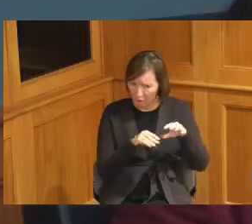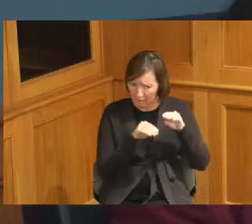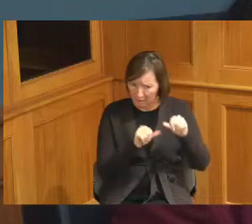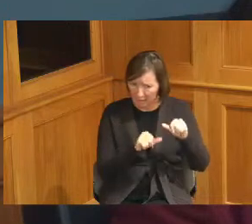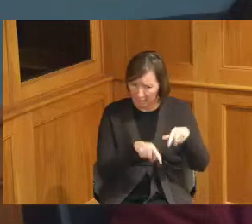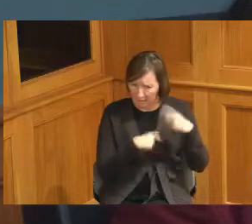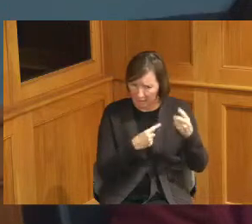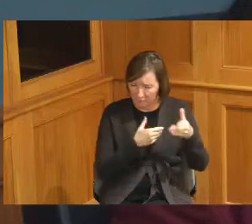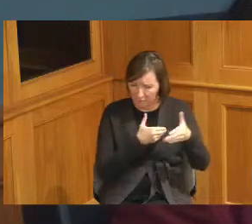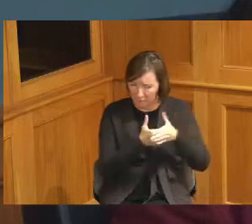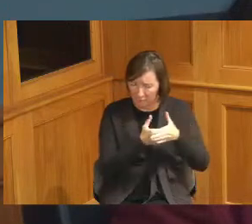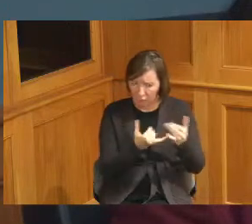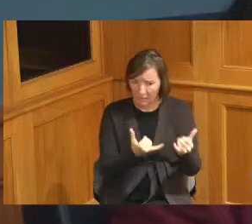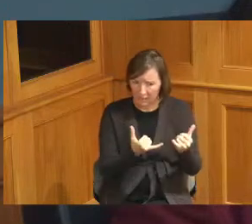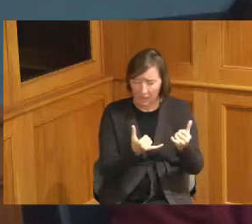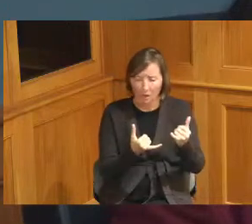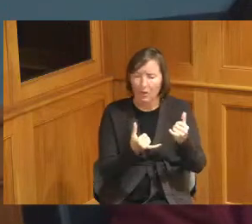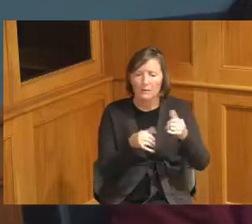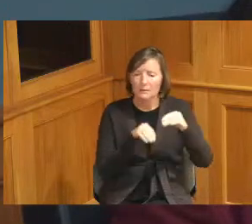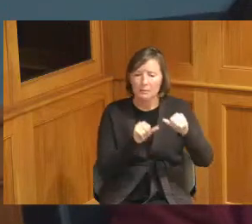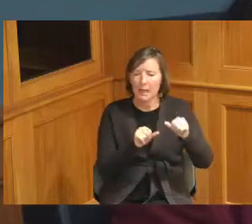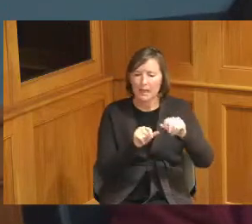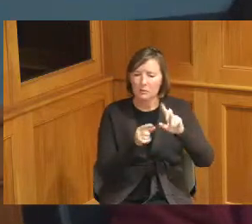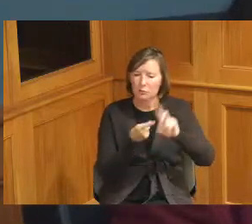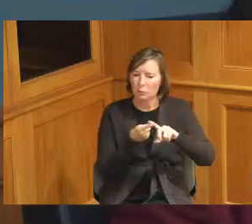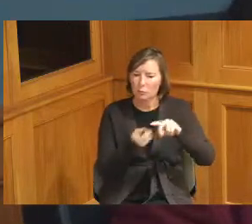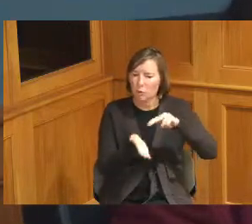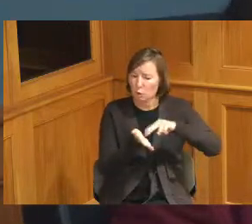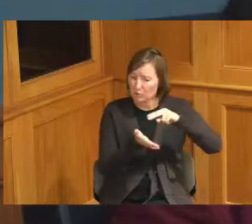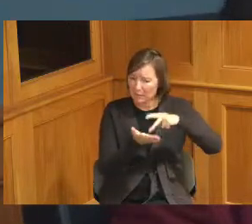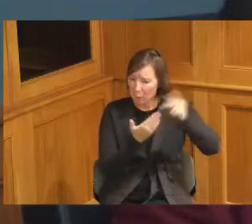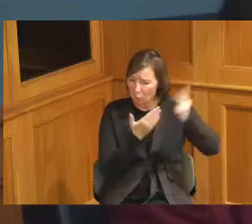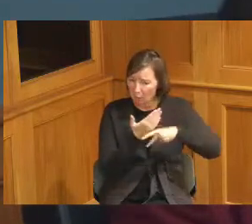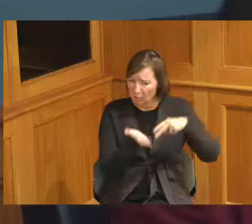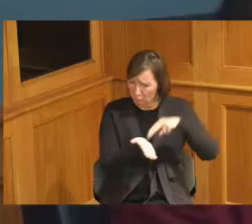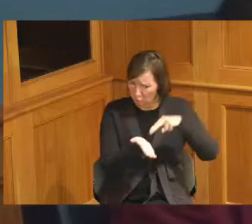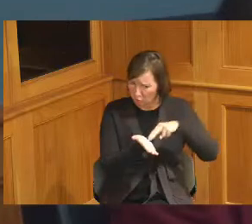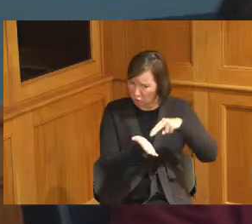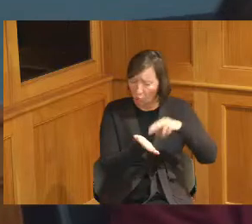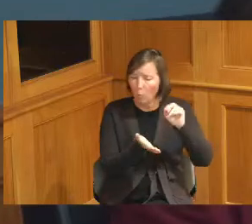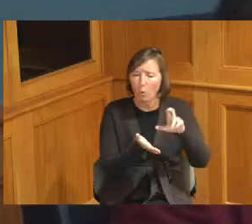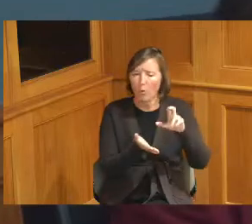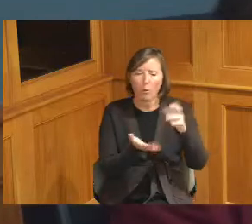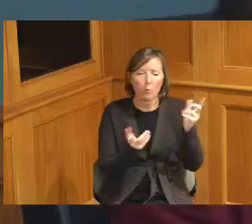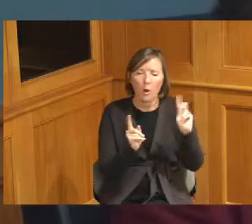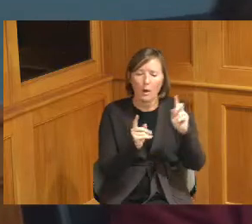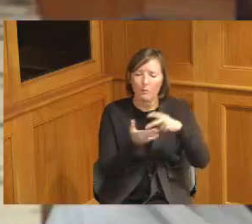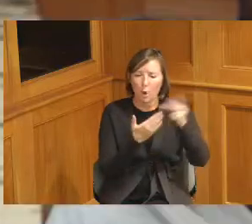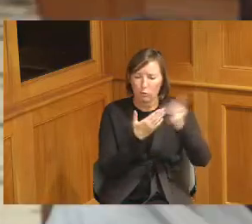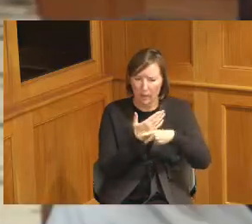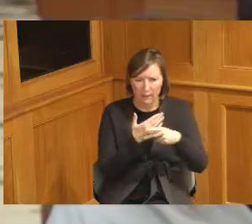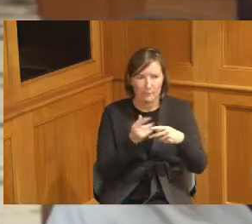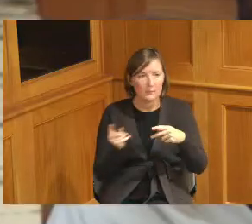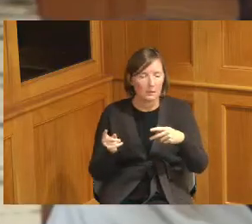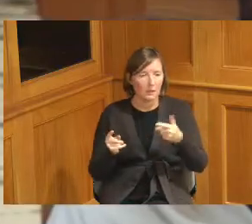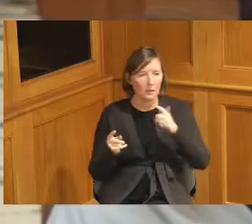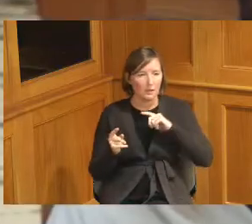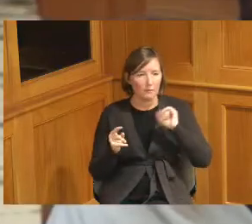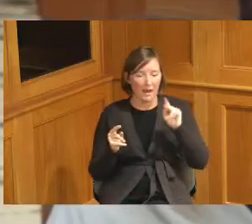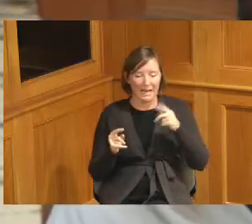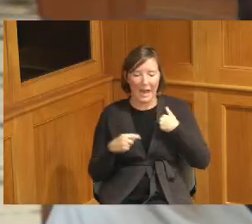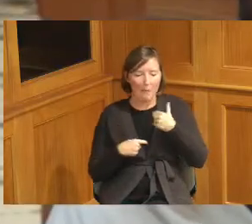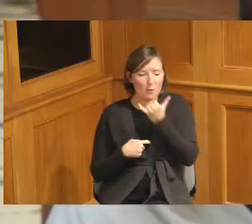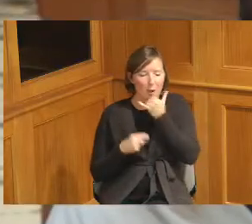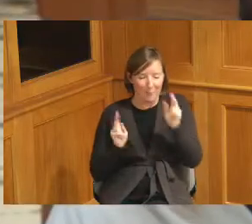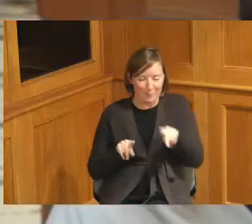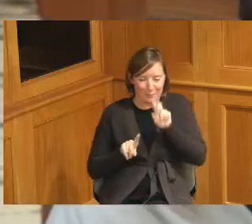now. Is that primarily the nurses? We just started that program. Do you- Ed can probably speak to that